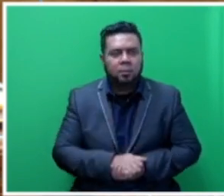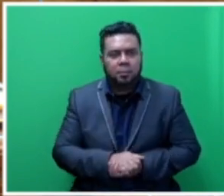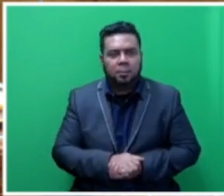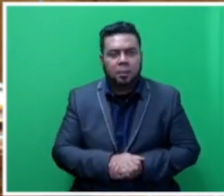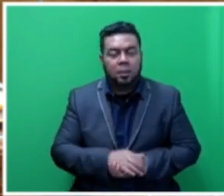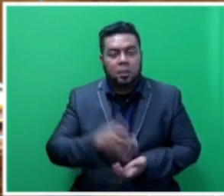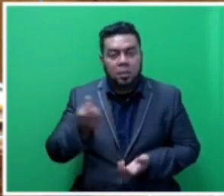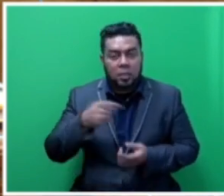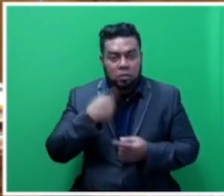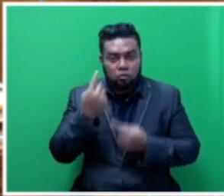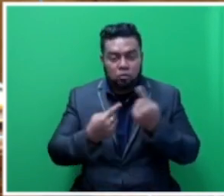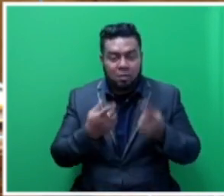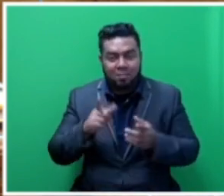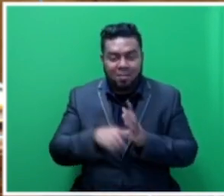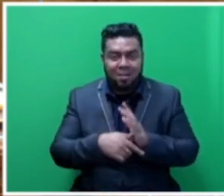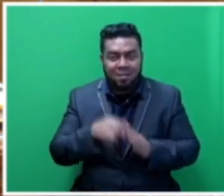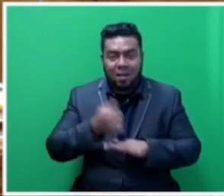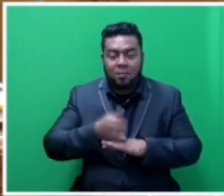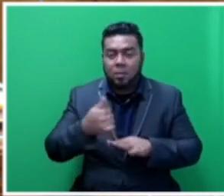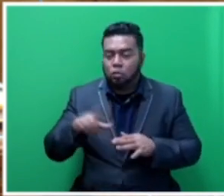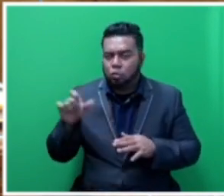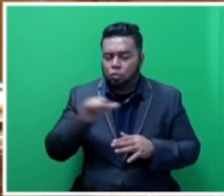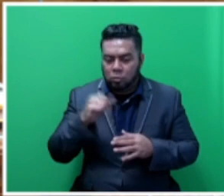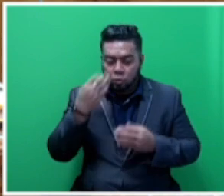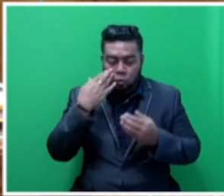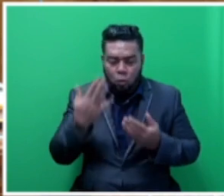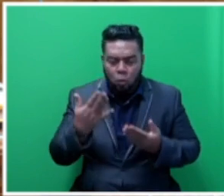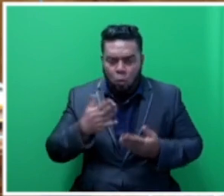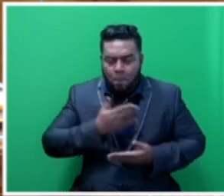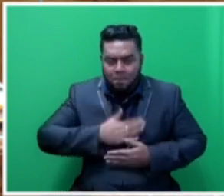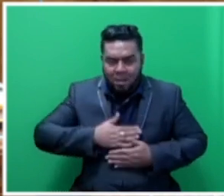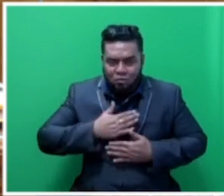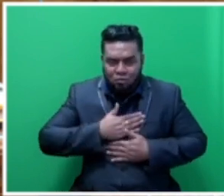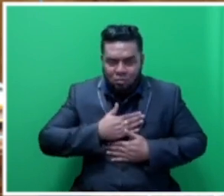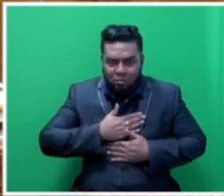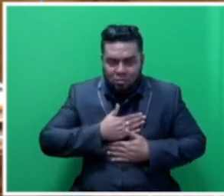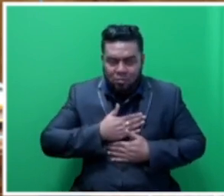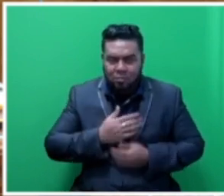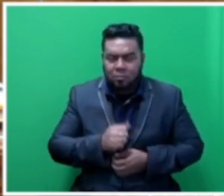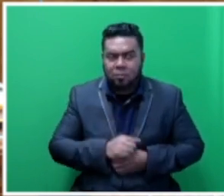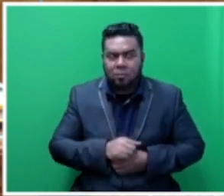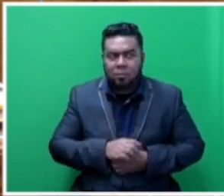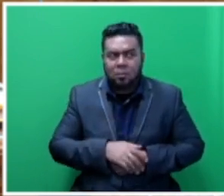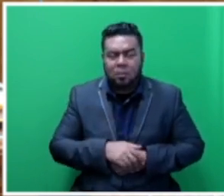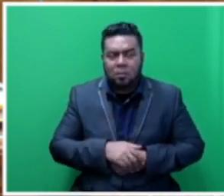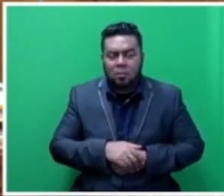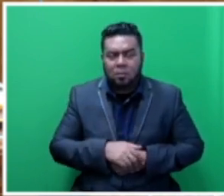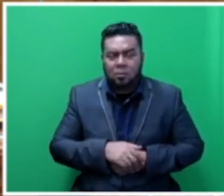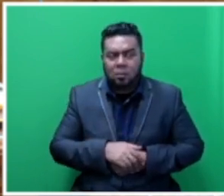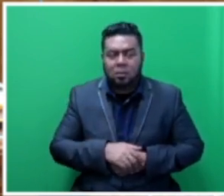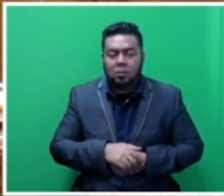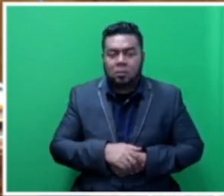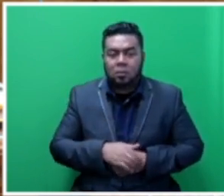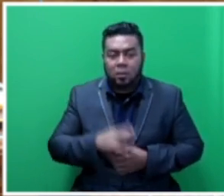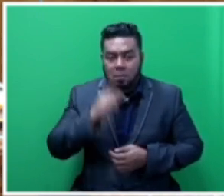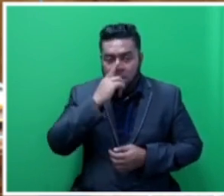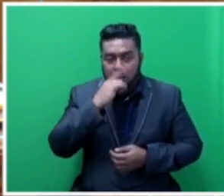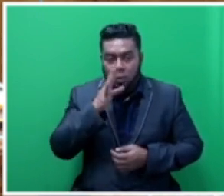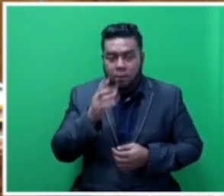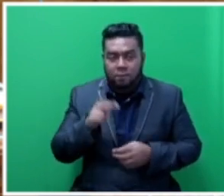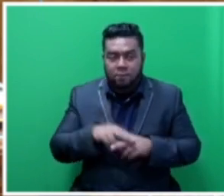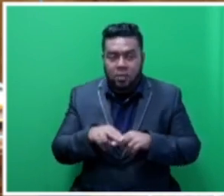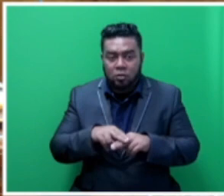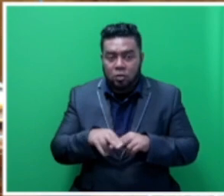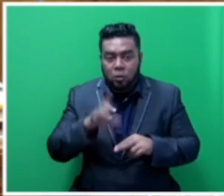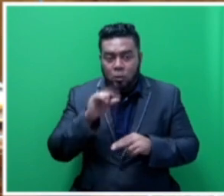Each time the government should show some humanity, compassion, and be more transparent to the people of Fiji so